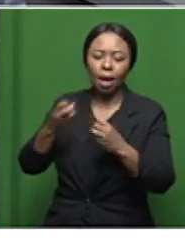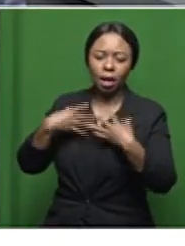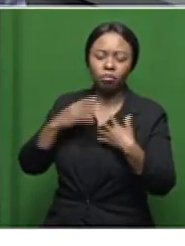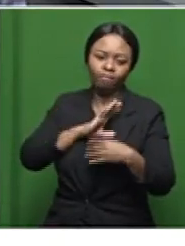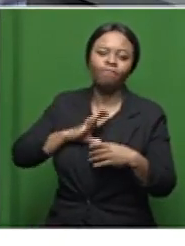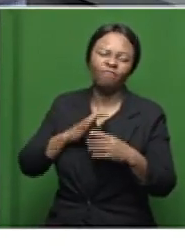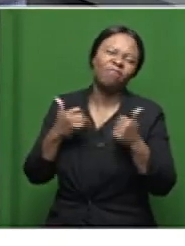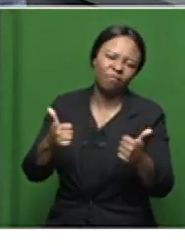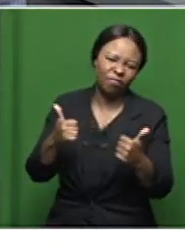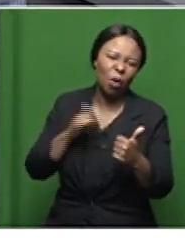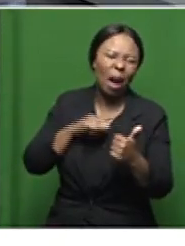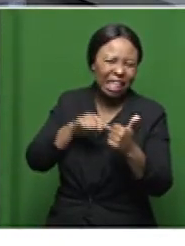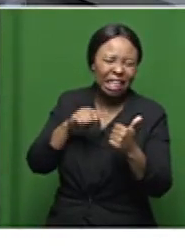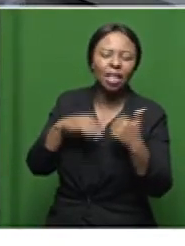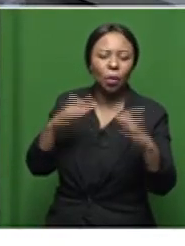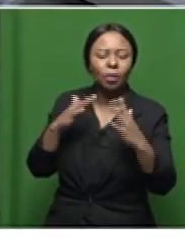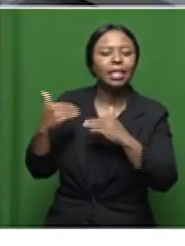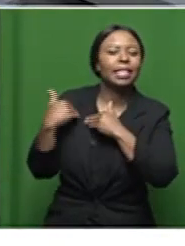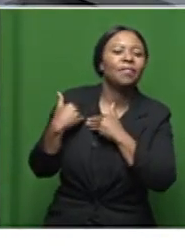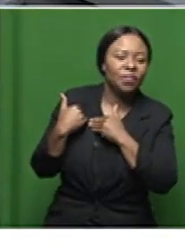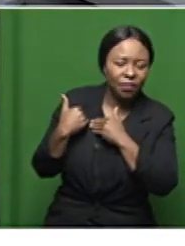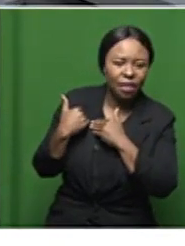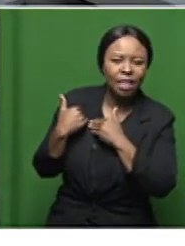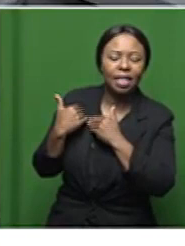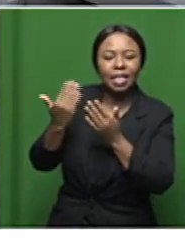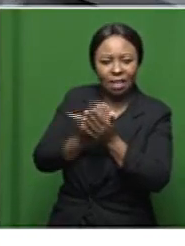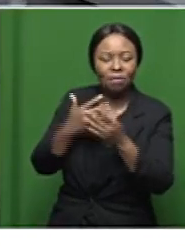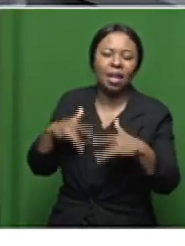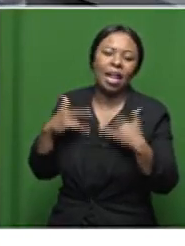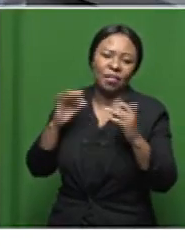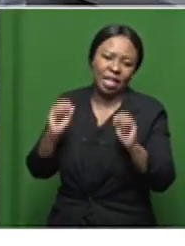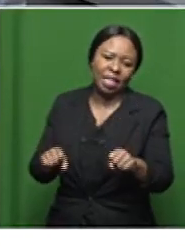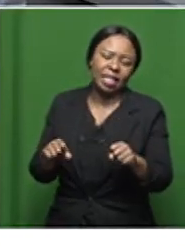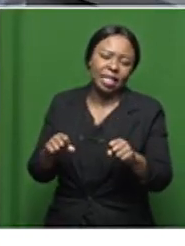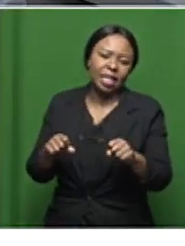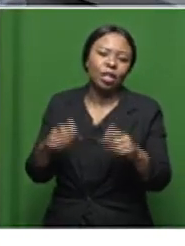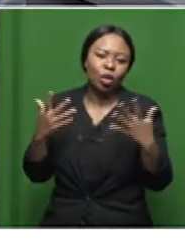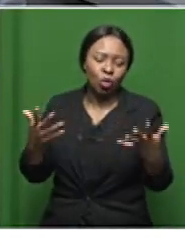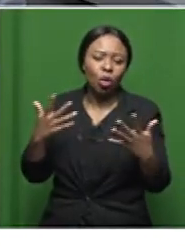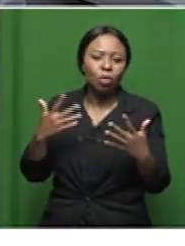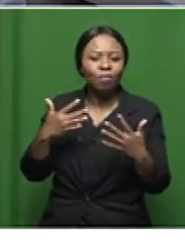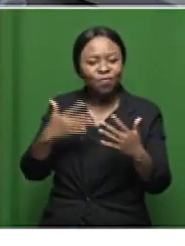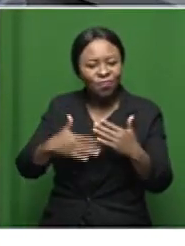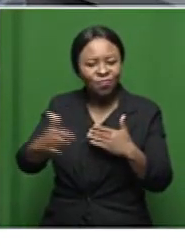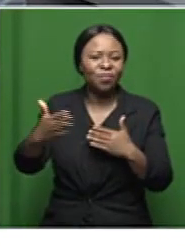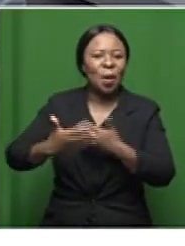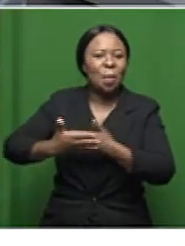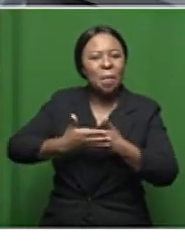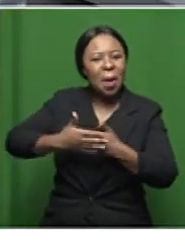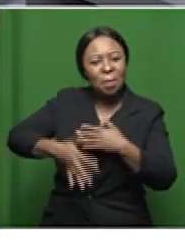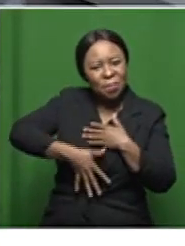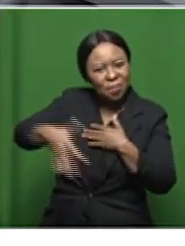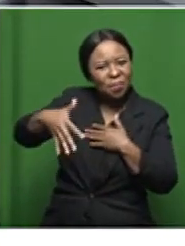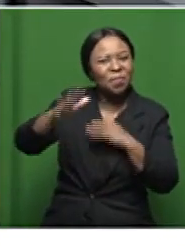actually saving me. So it would be actually good for me. And yes, to your question, I conceived perfectly. I've